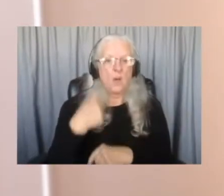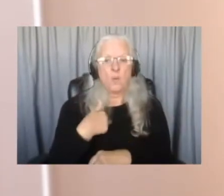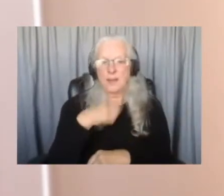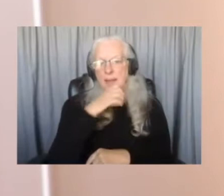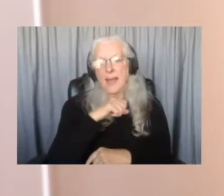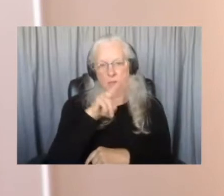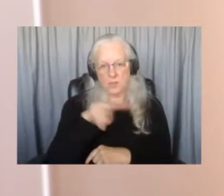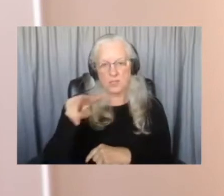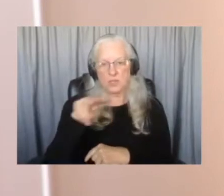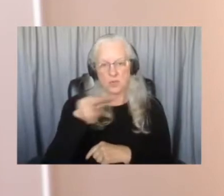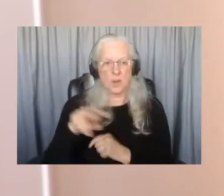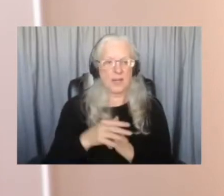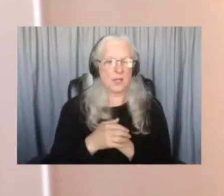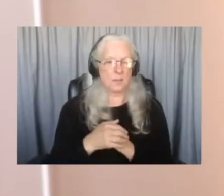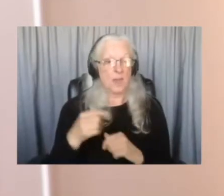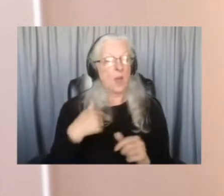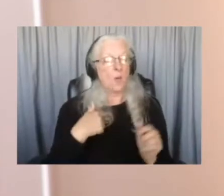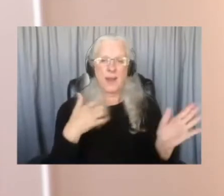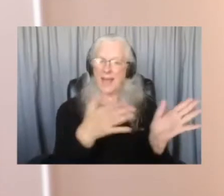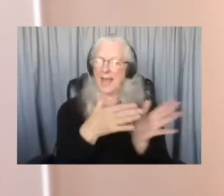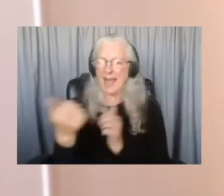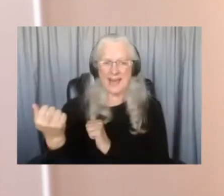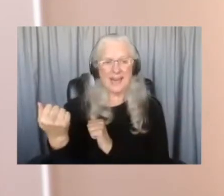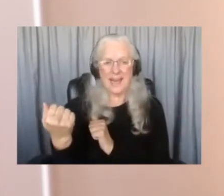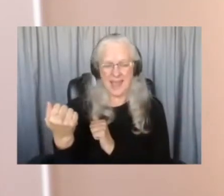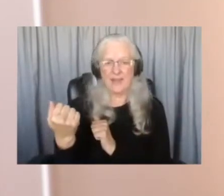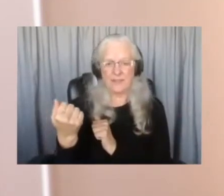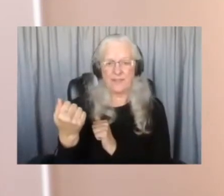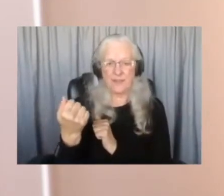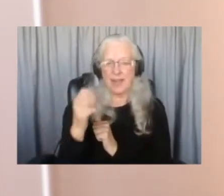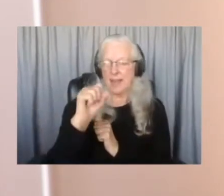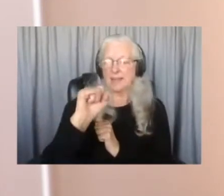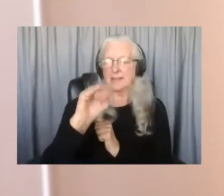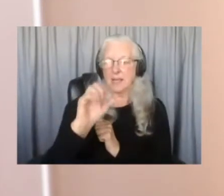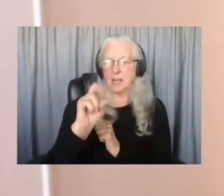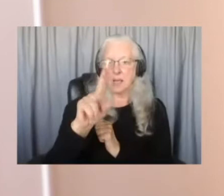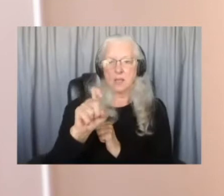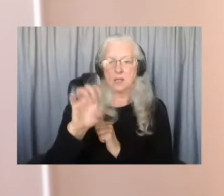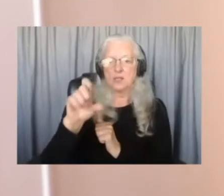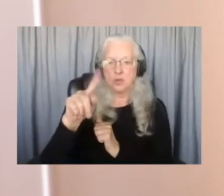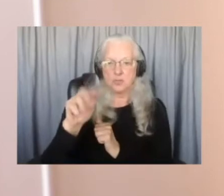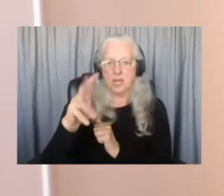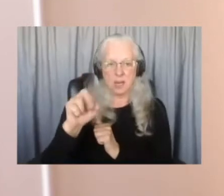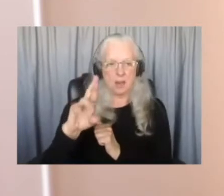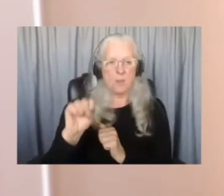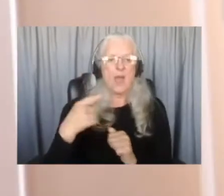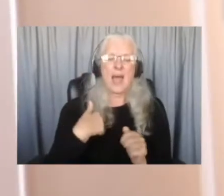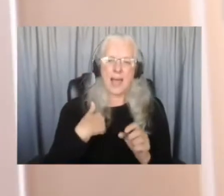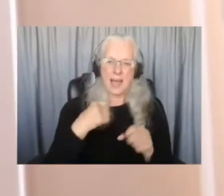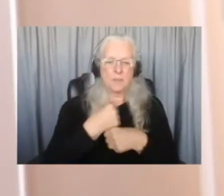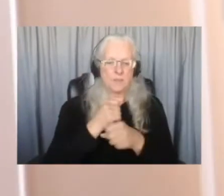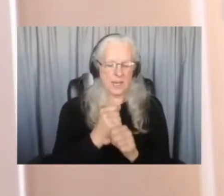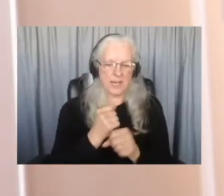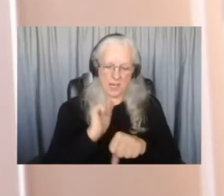left Sault Ste. Marie, I began working in language, and that's in different forms.